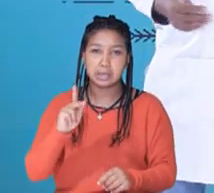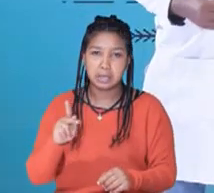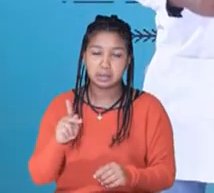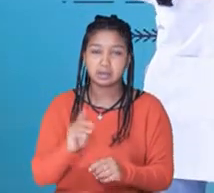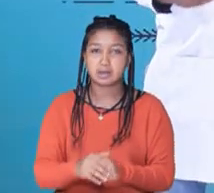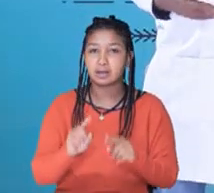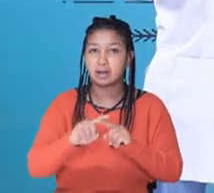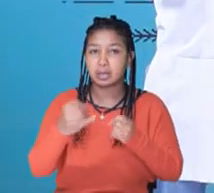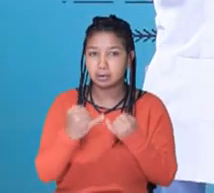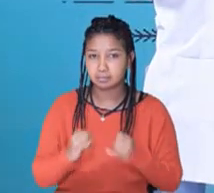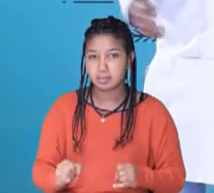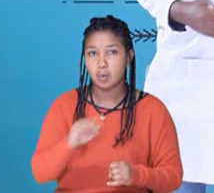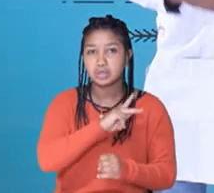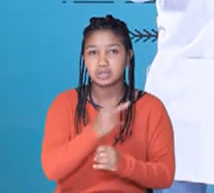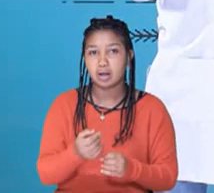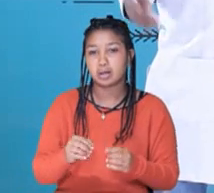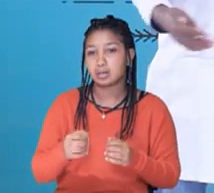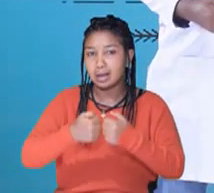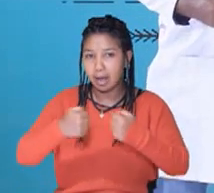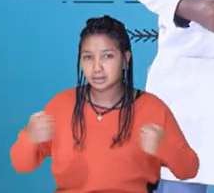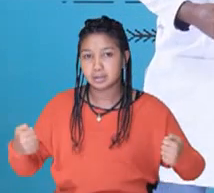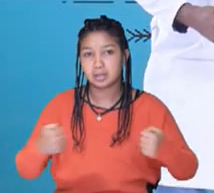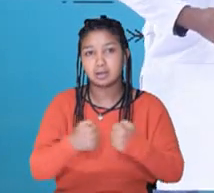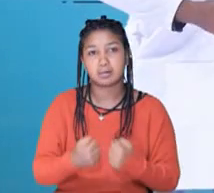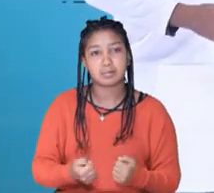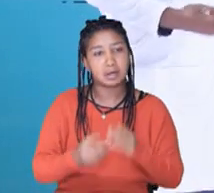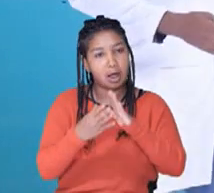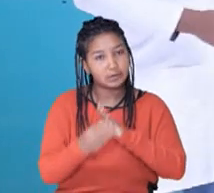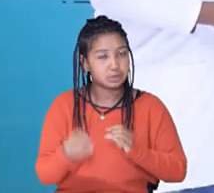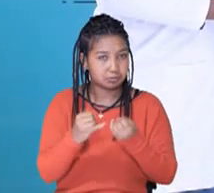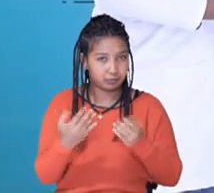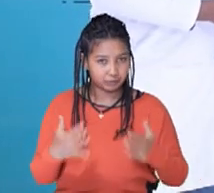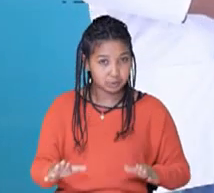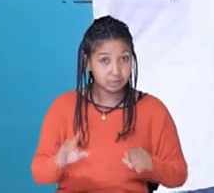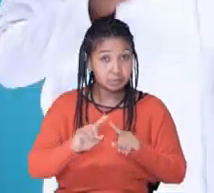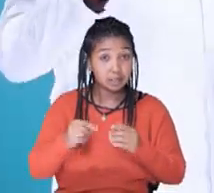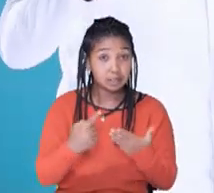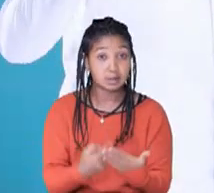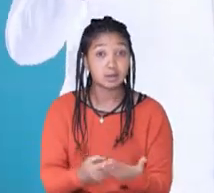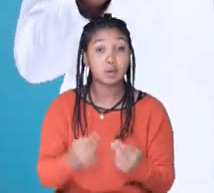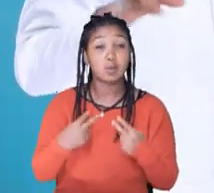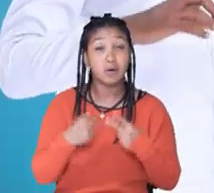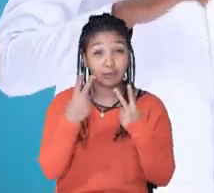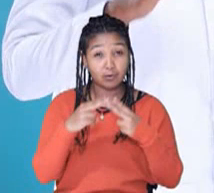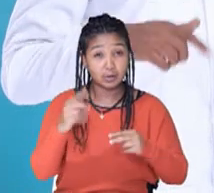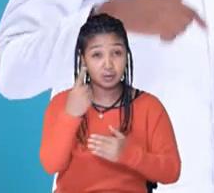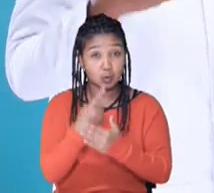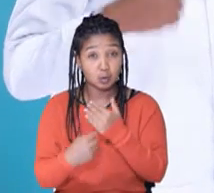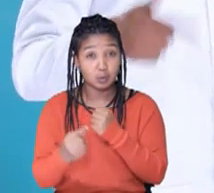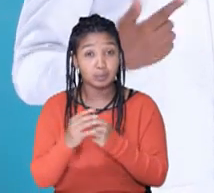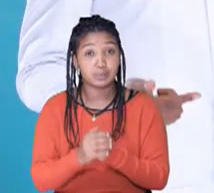also classified potential energy into elastic as well as gravitational and so on. But here, we just only focus